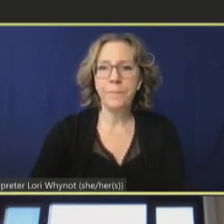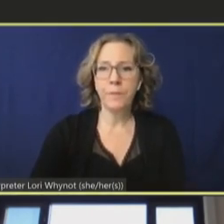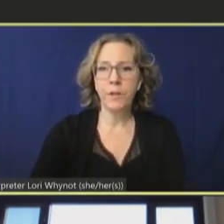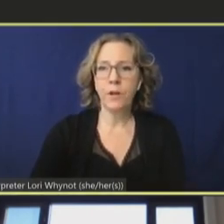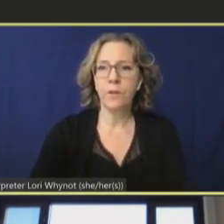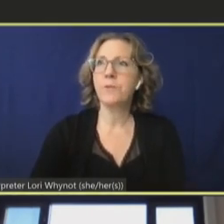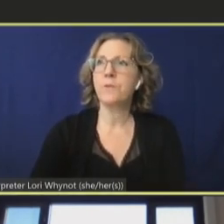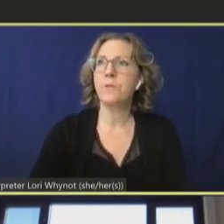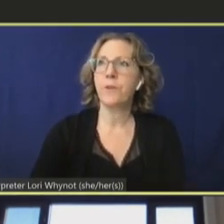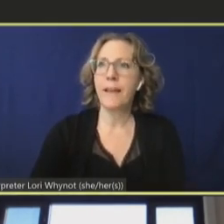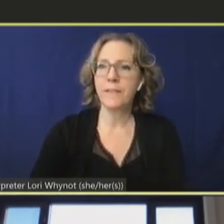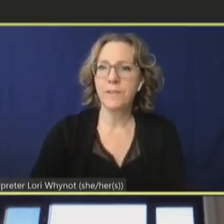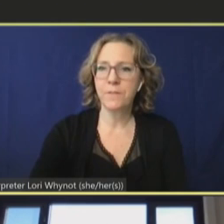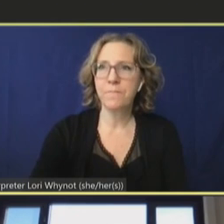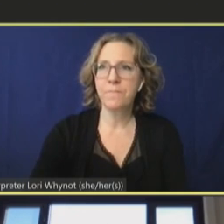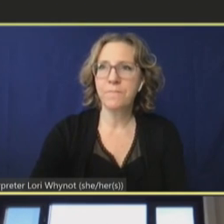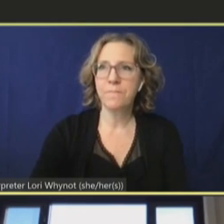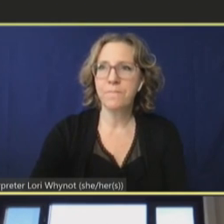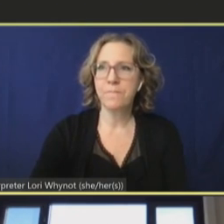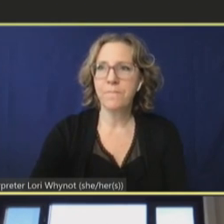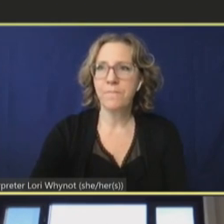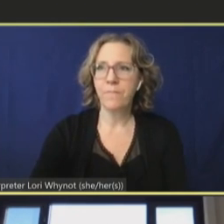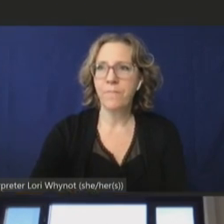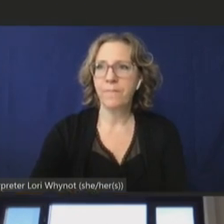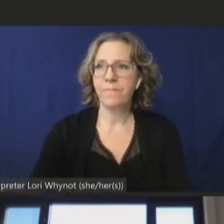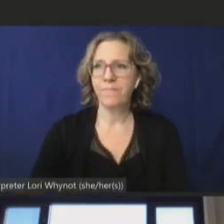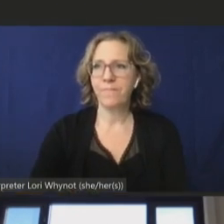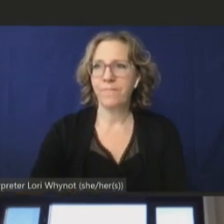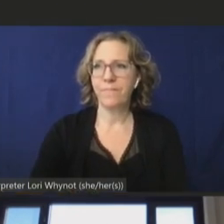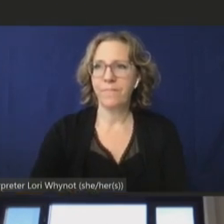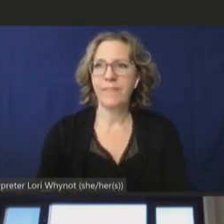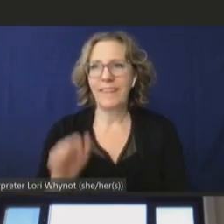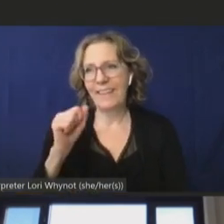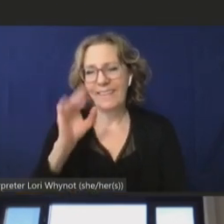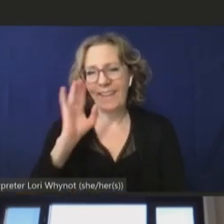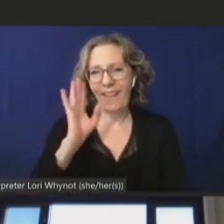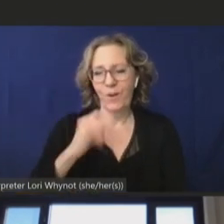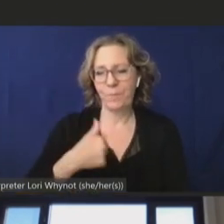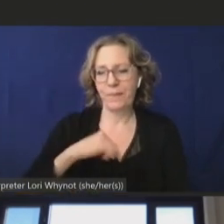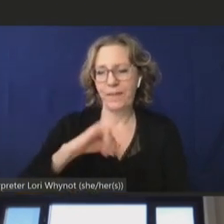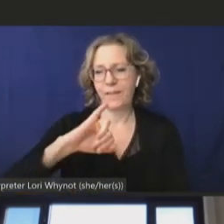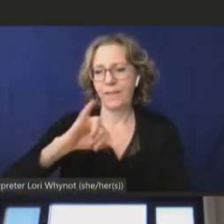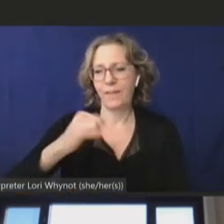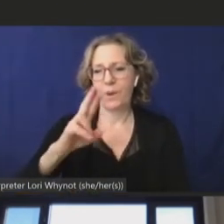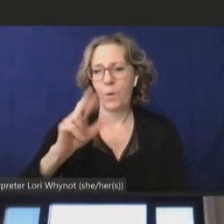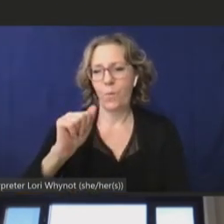Juan Carlos, would you go next? Yes, hi. This is Juan Carlos Ramirez,